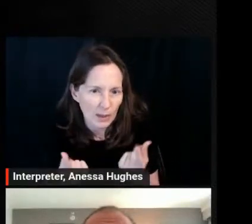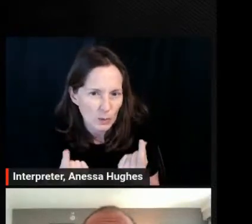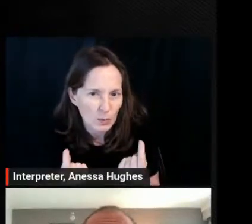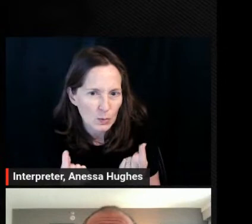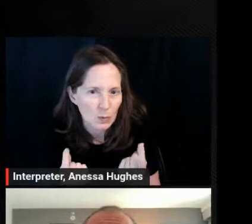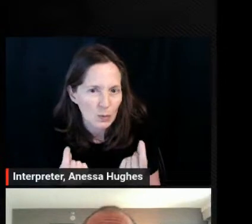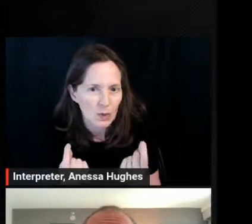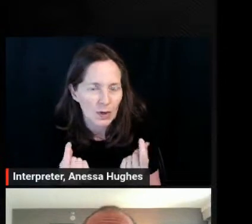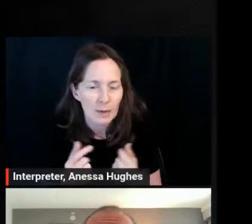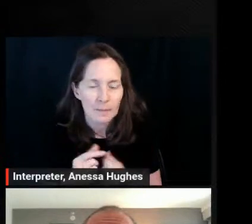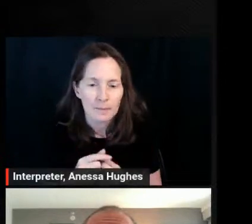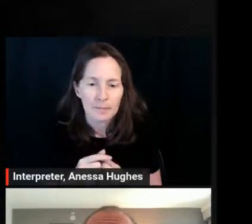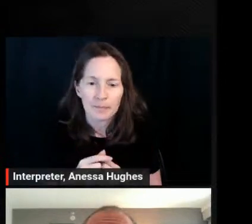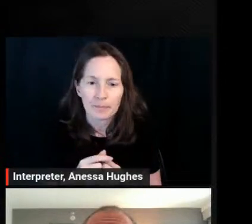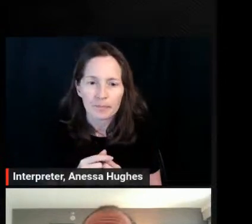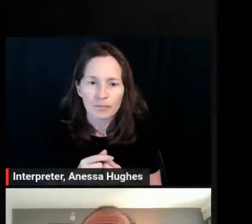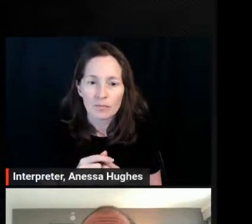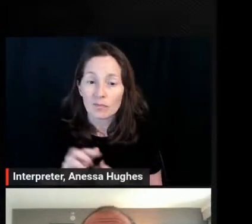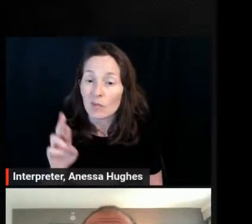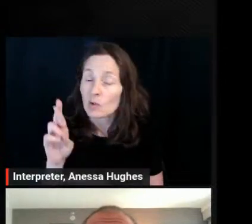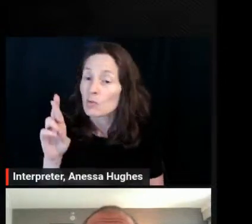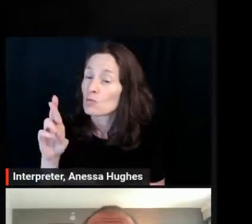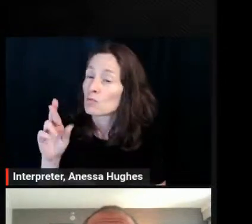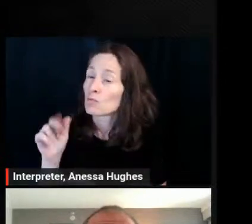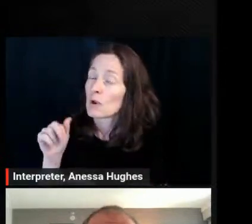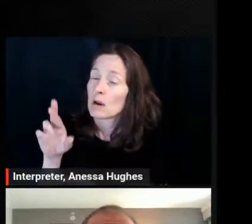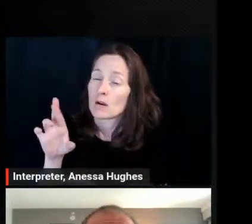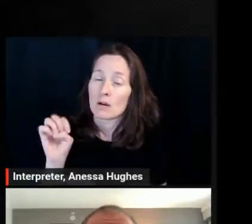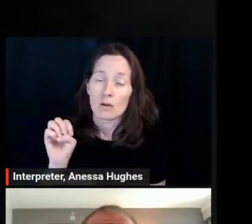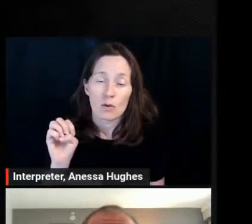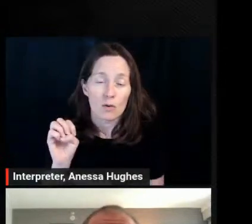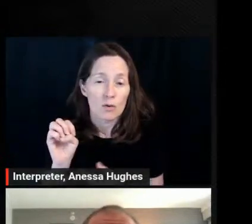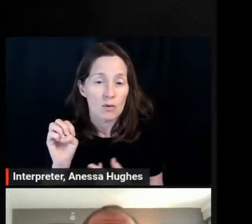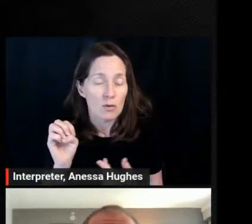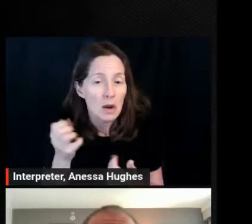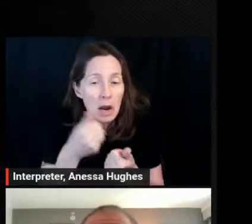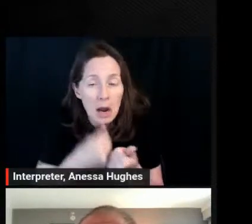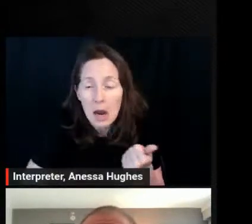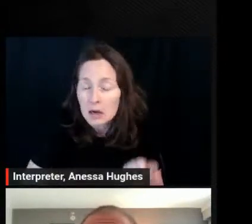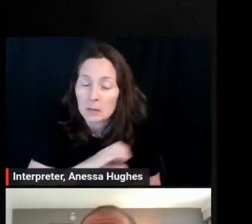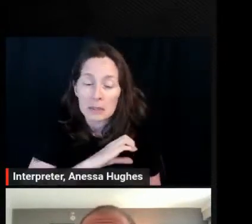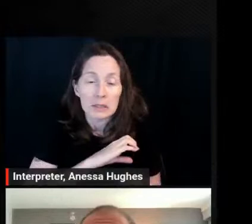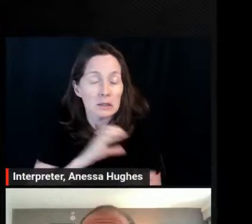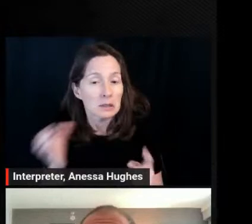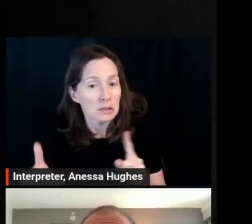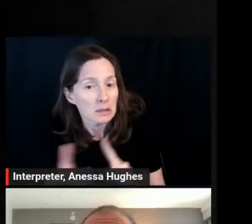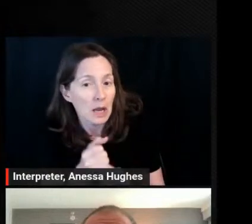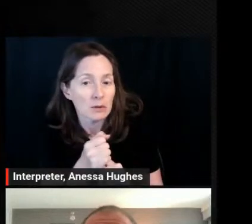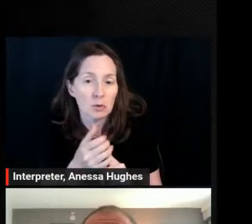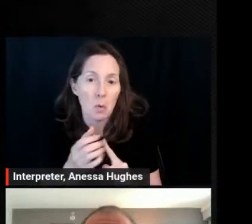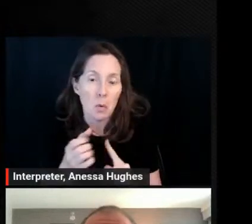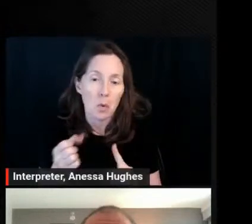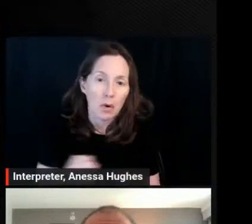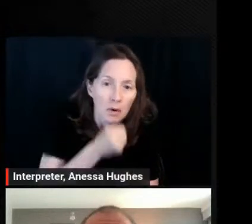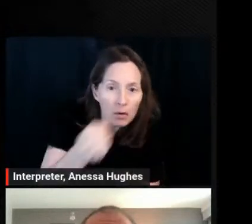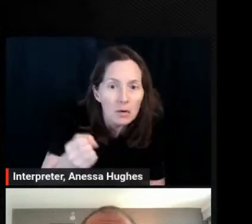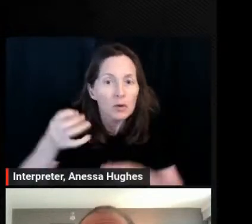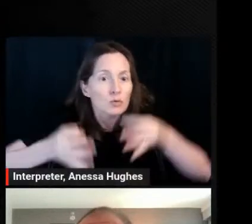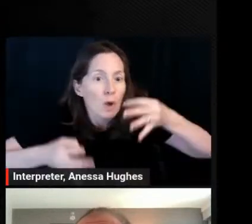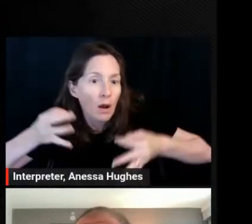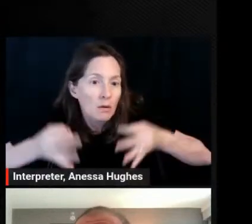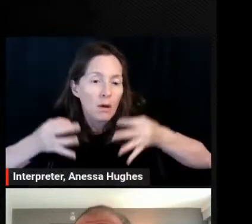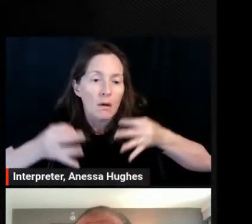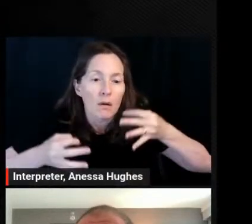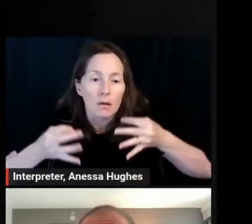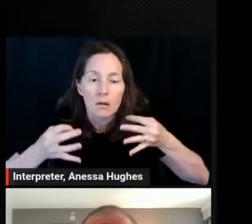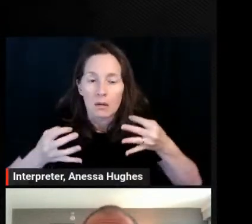names and crimes even appear in police files or trial transcripts. Their